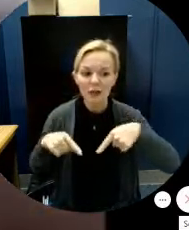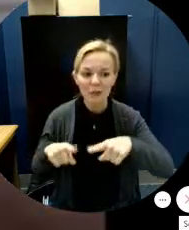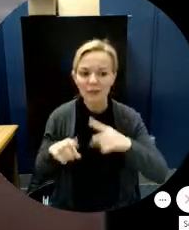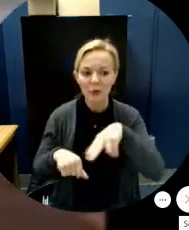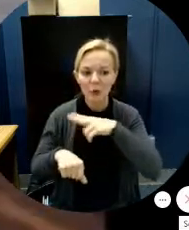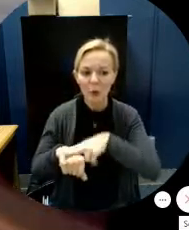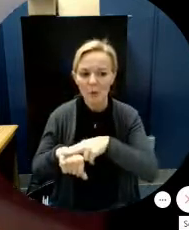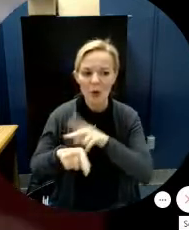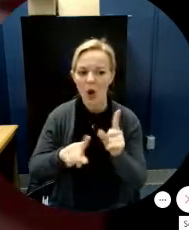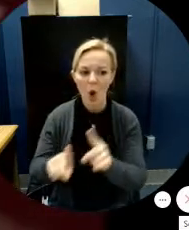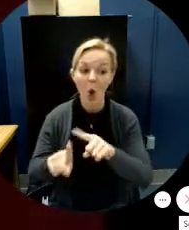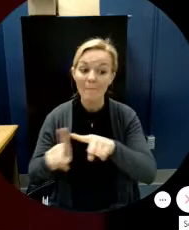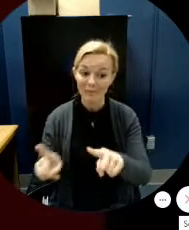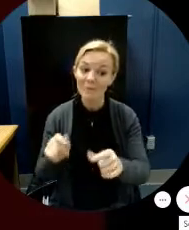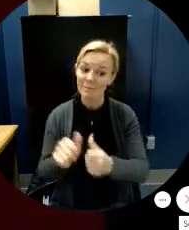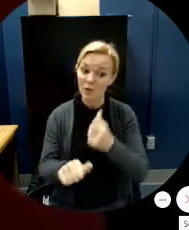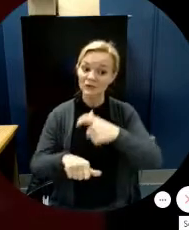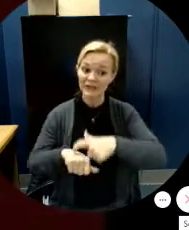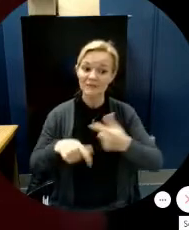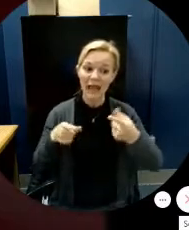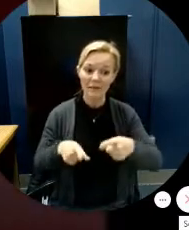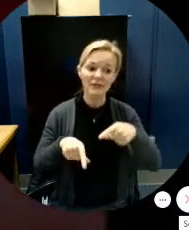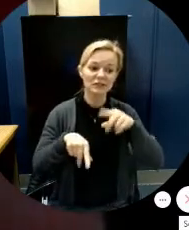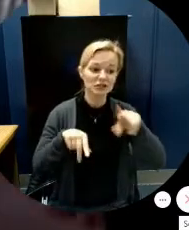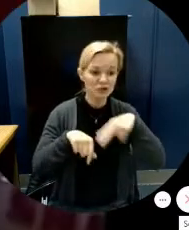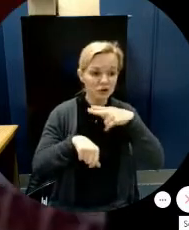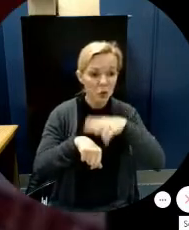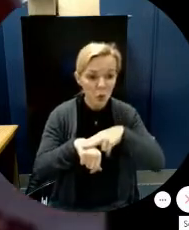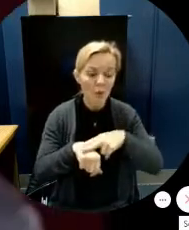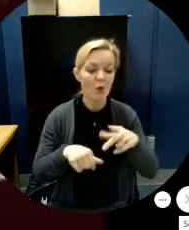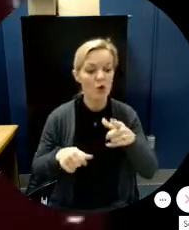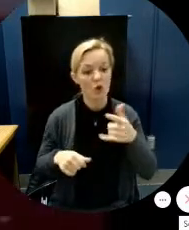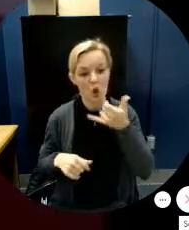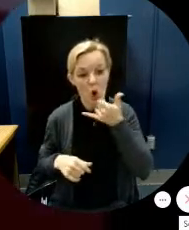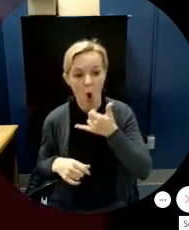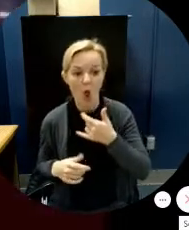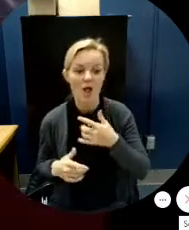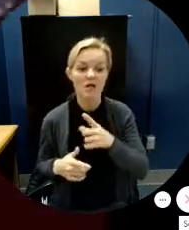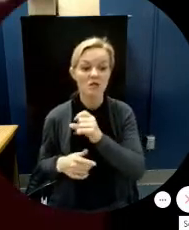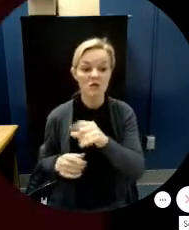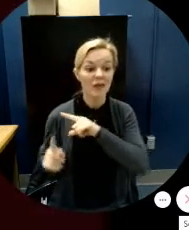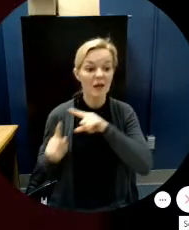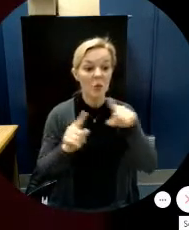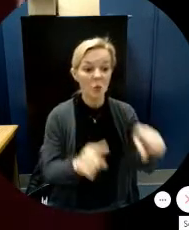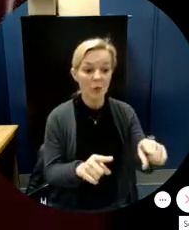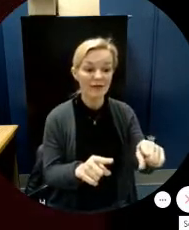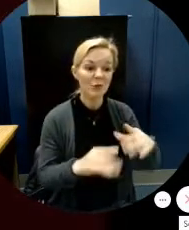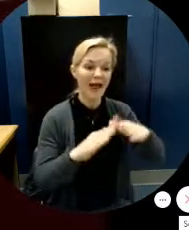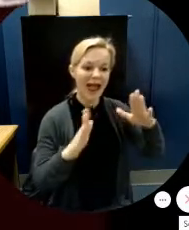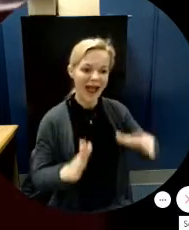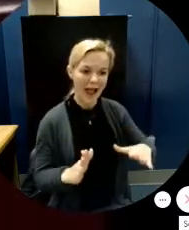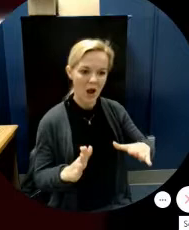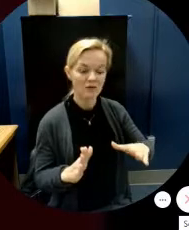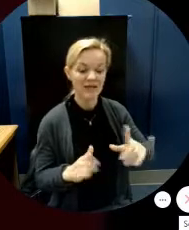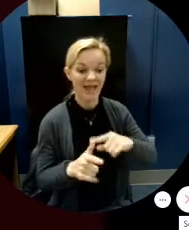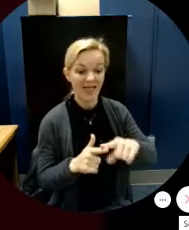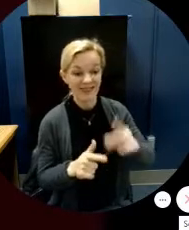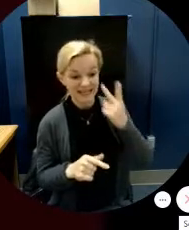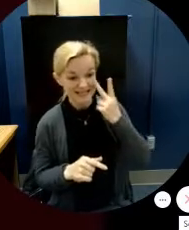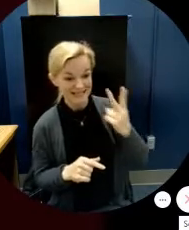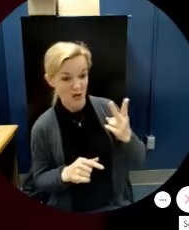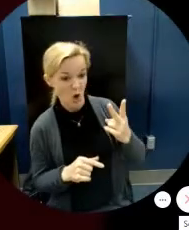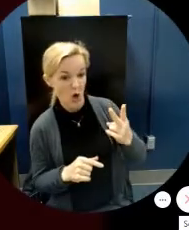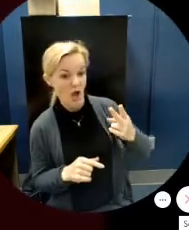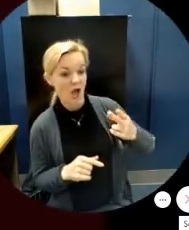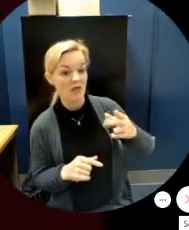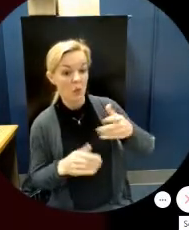about half the time. 4 months ago, Jim McSweeney was approaching a house on a neighbor disturbance call when he saw a gun poke out of